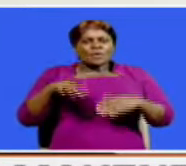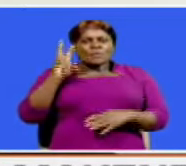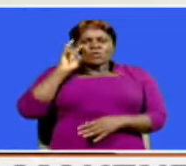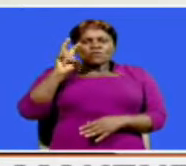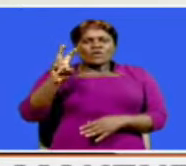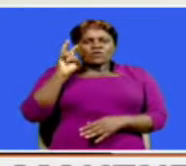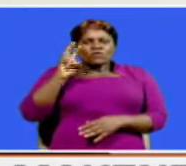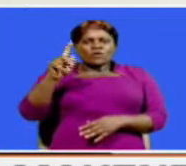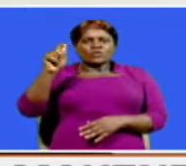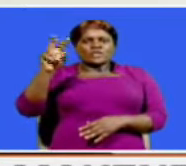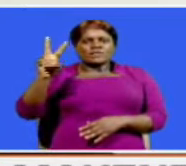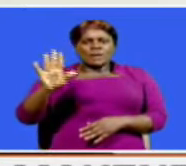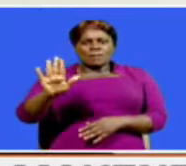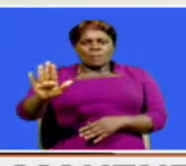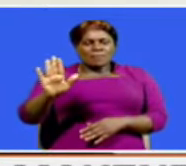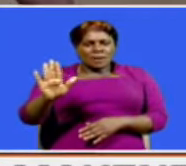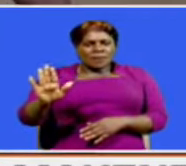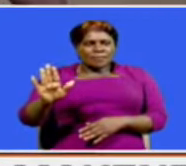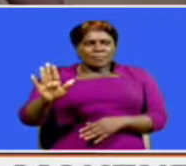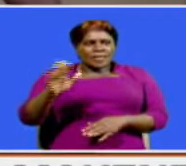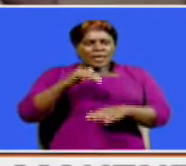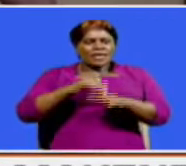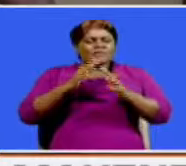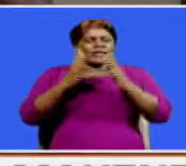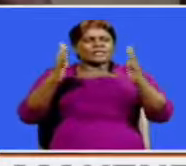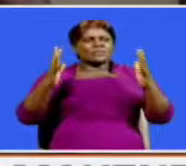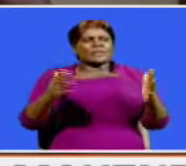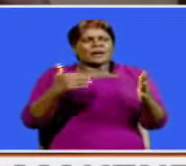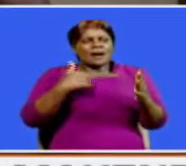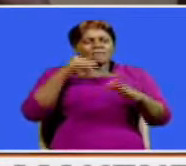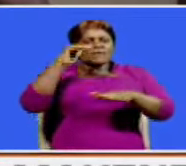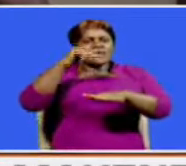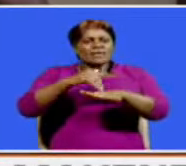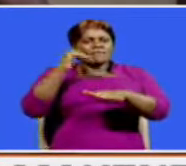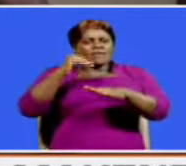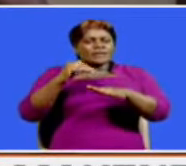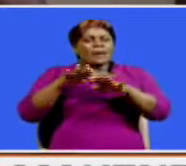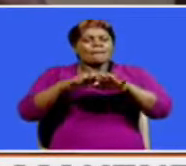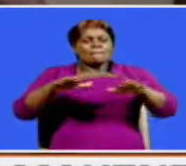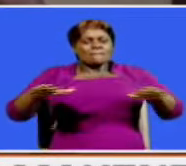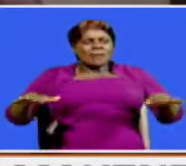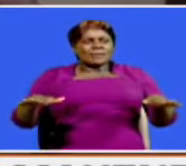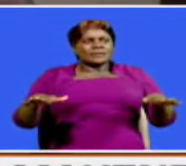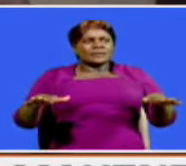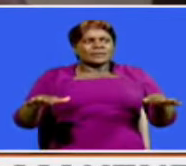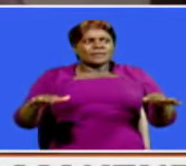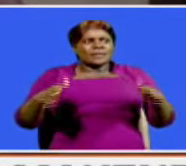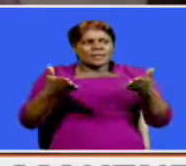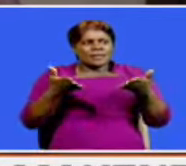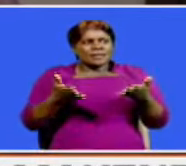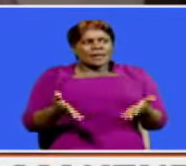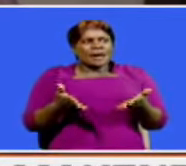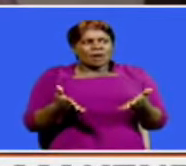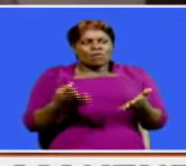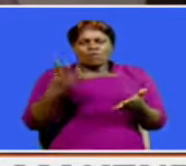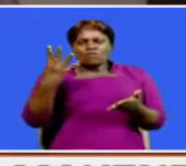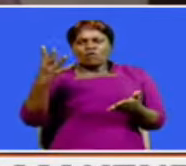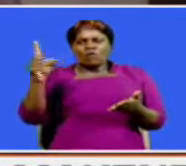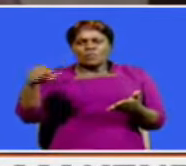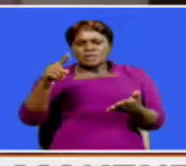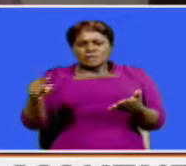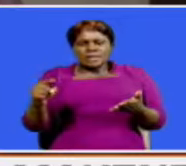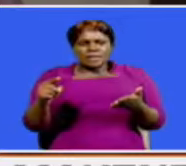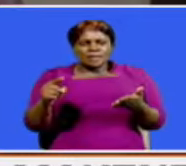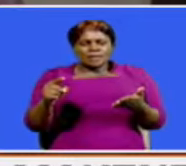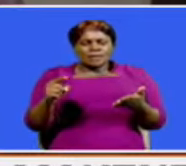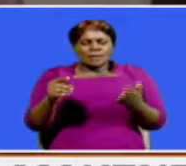unauthorized content are grave and have tumultuous effects in the long run. In light of the foregoing, in respect